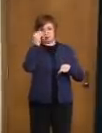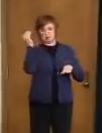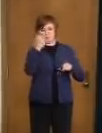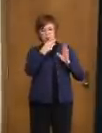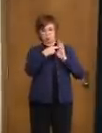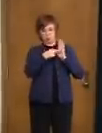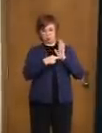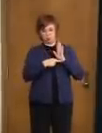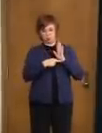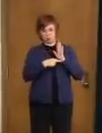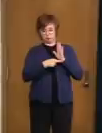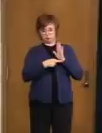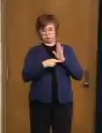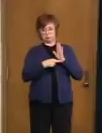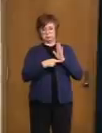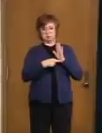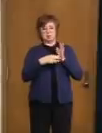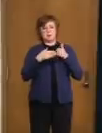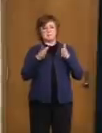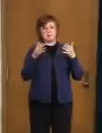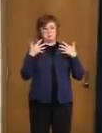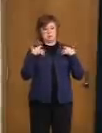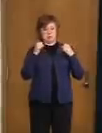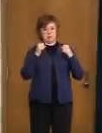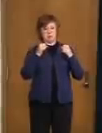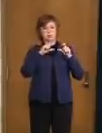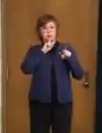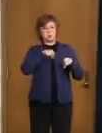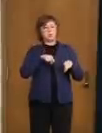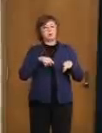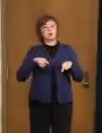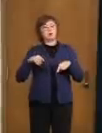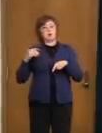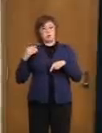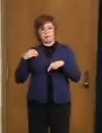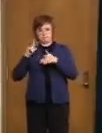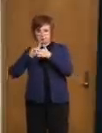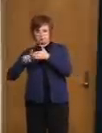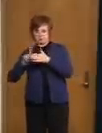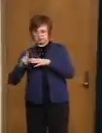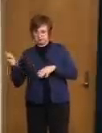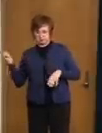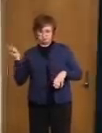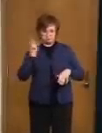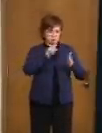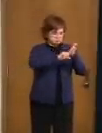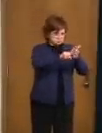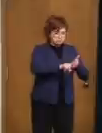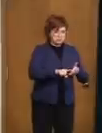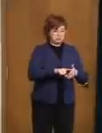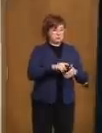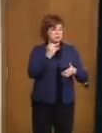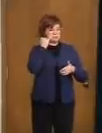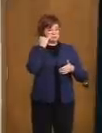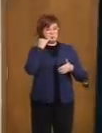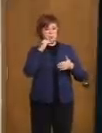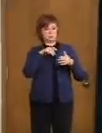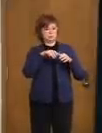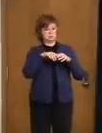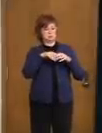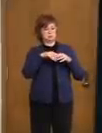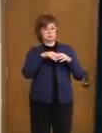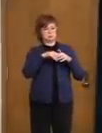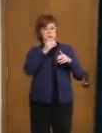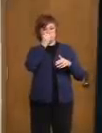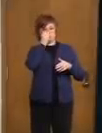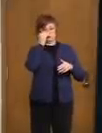with the public health orders, there's a public health investigation that will occur, and if they are found to be out of compliance, they will be fined, as